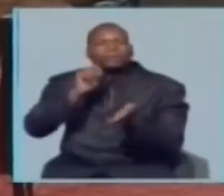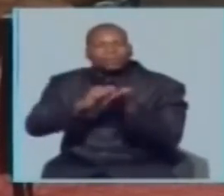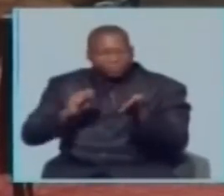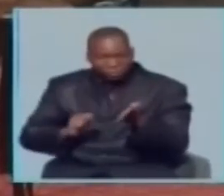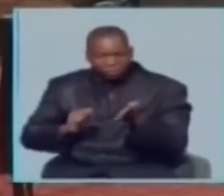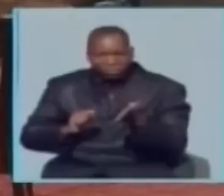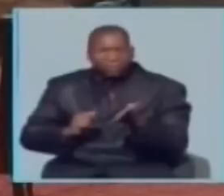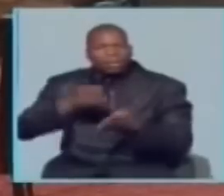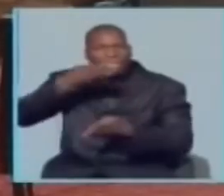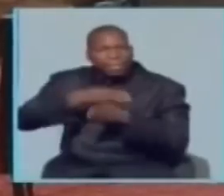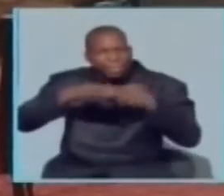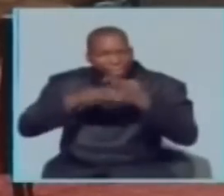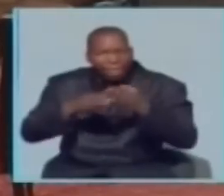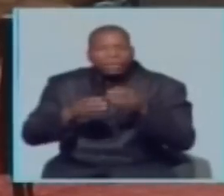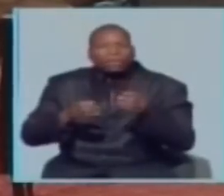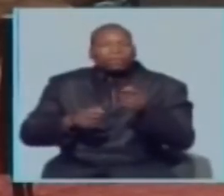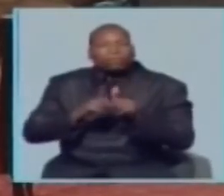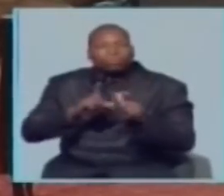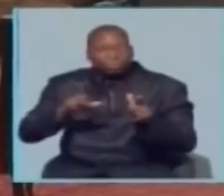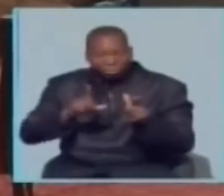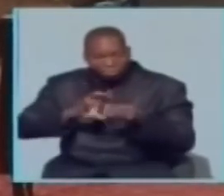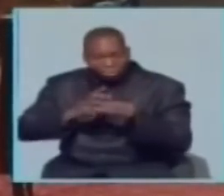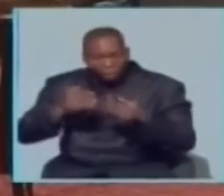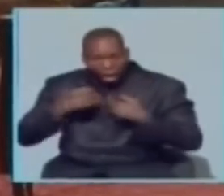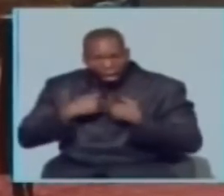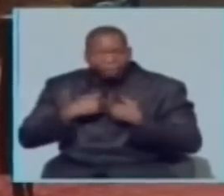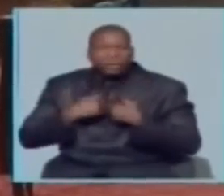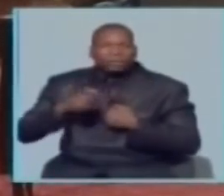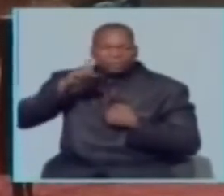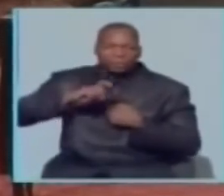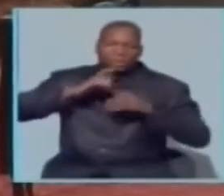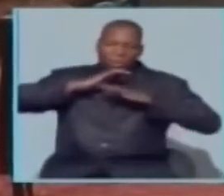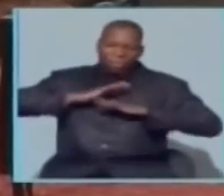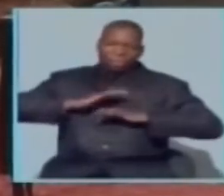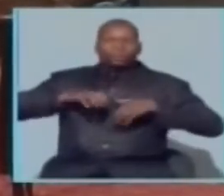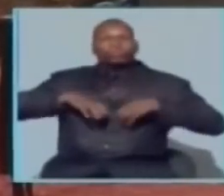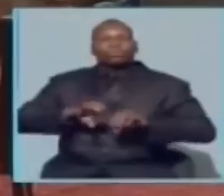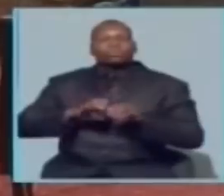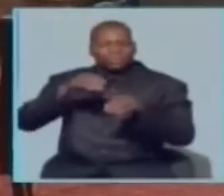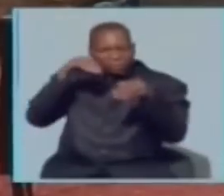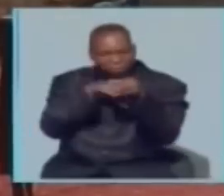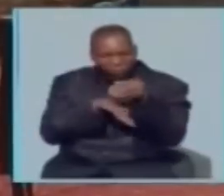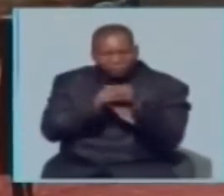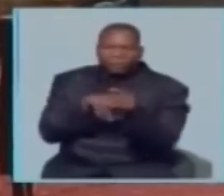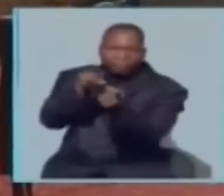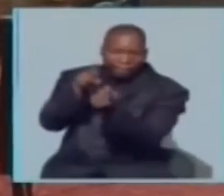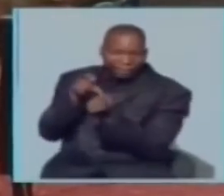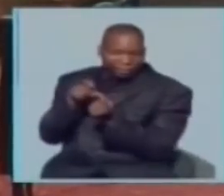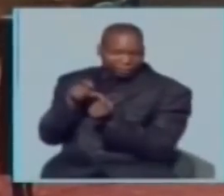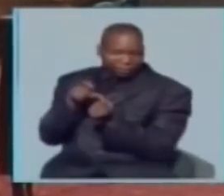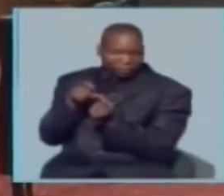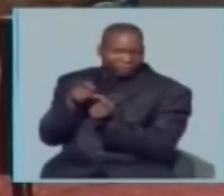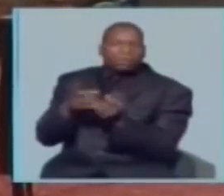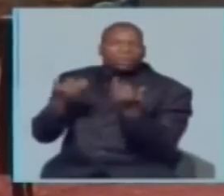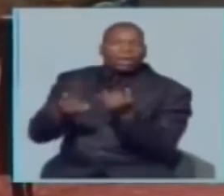stability. Because when you have a crisis, what you want is stability to continue to attract investment, because that's what we need more at this